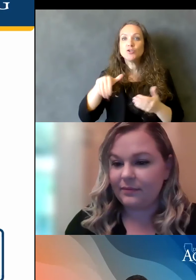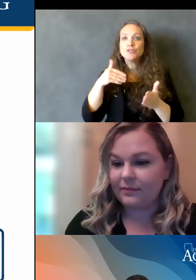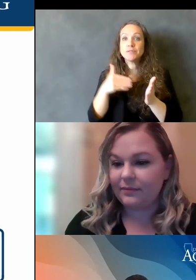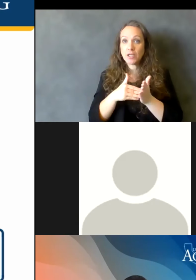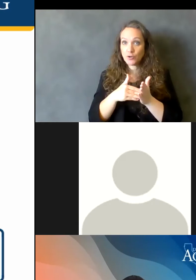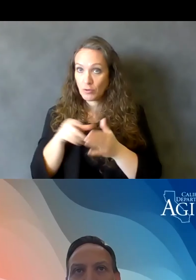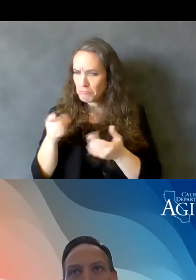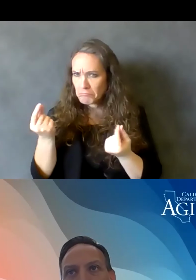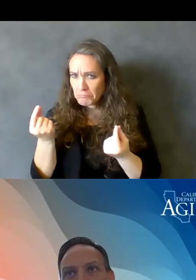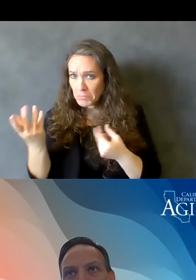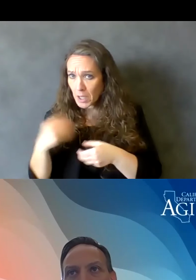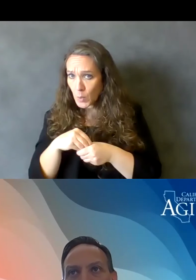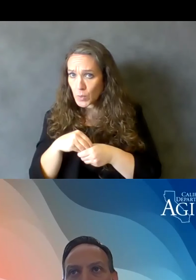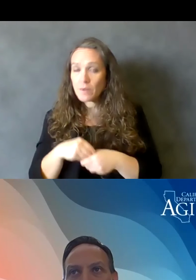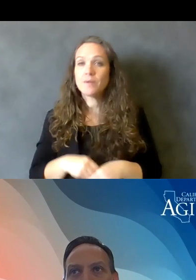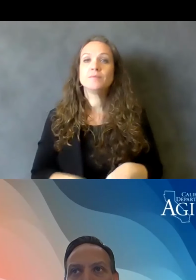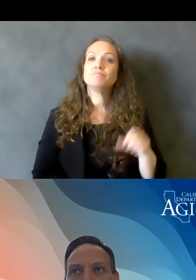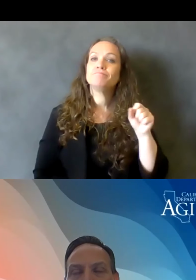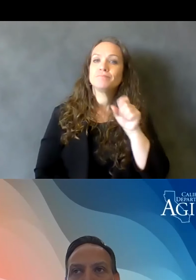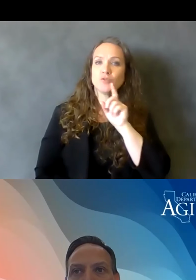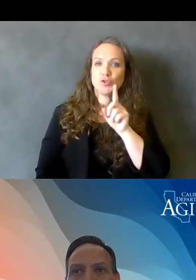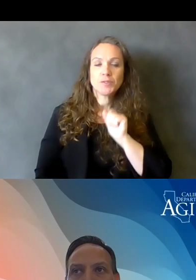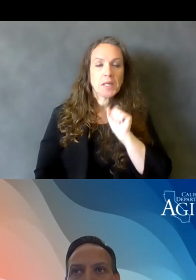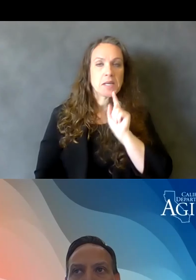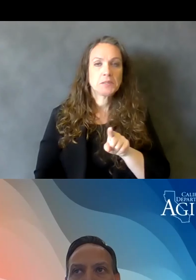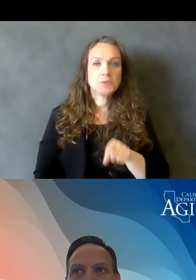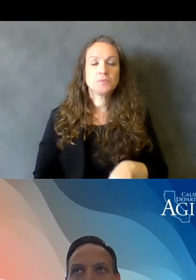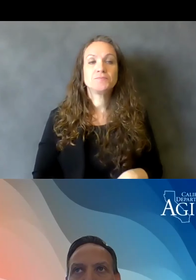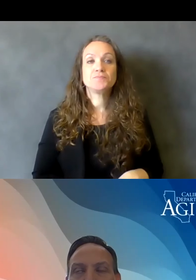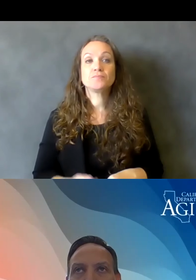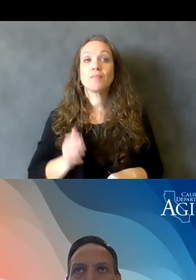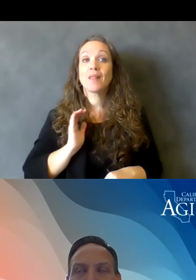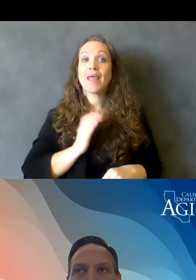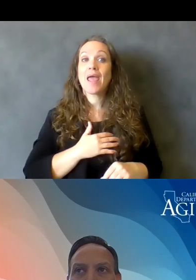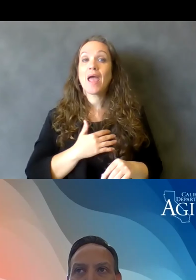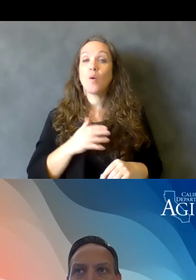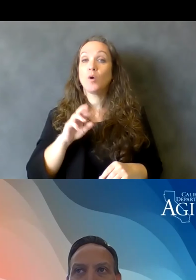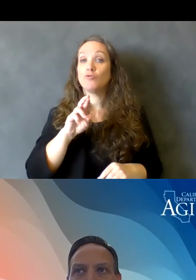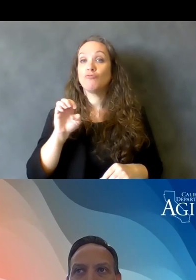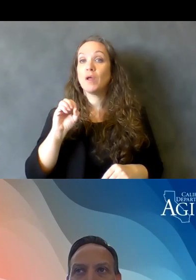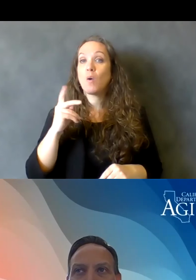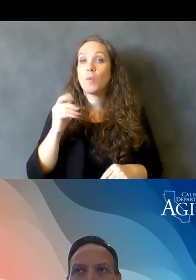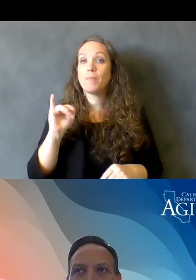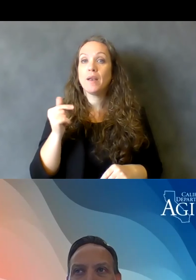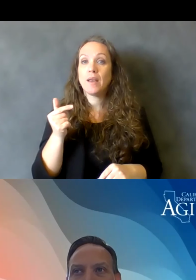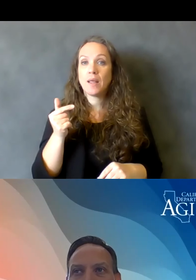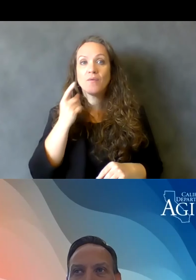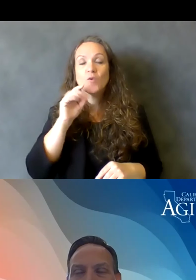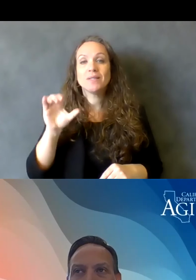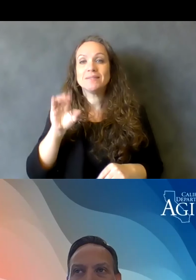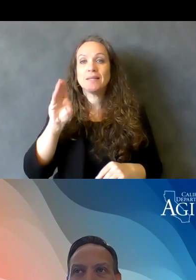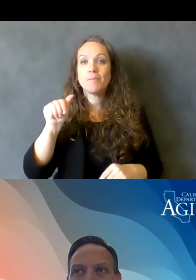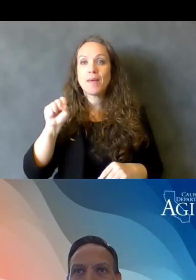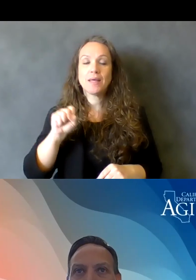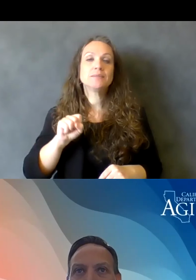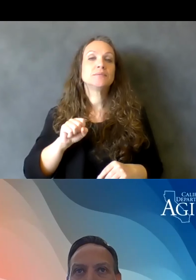Right, so thank you for that. And I can answer that question as well. So our reopening guidance for the CBAS centers, the ACL has